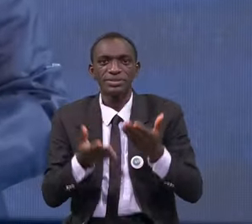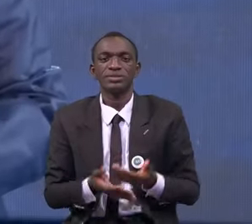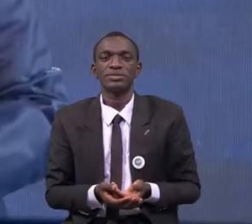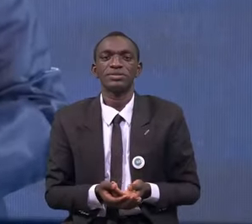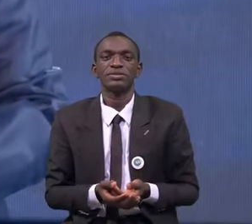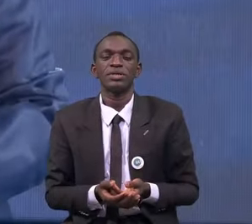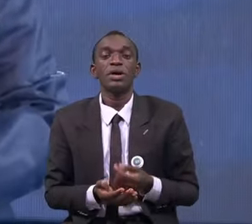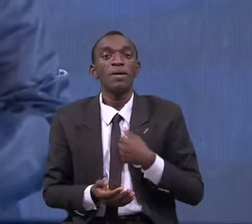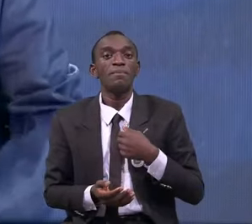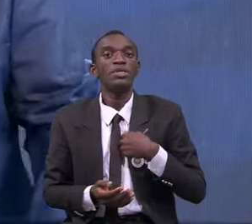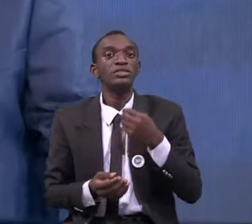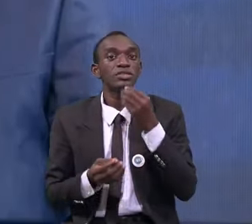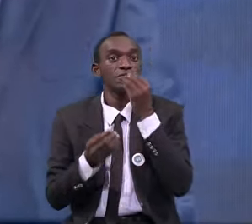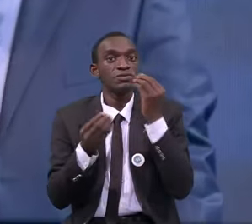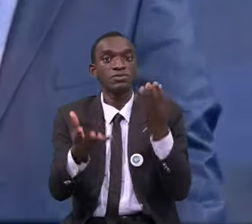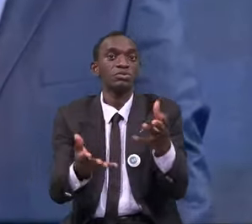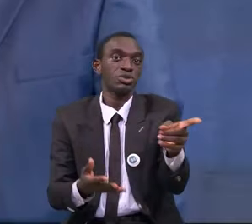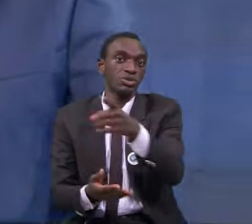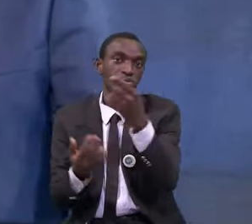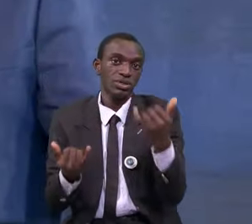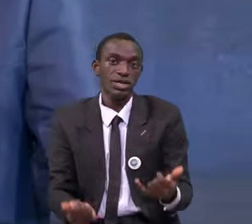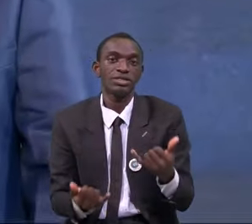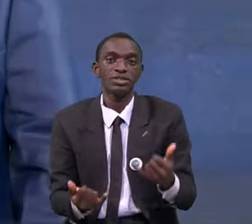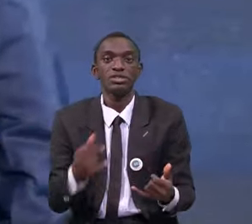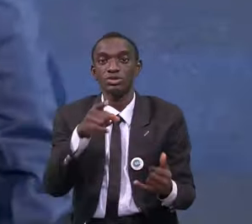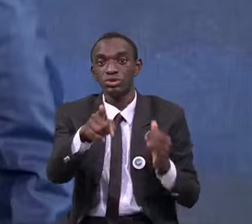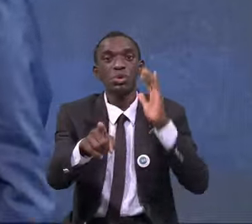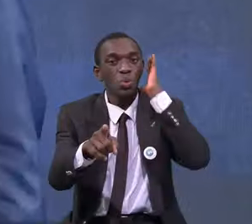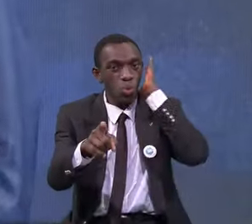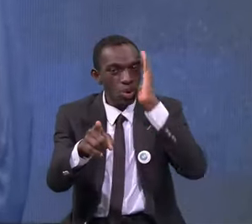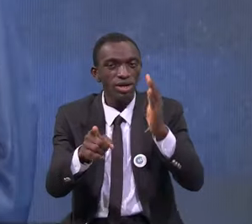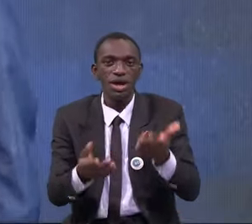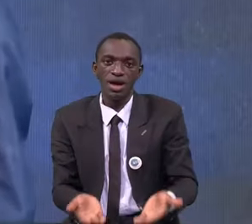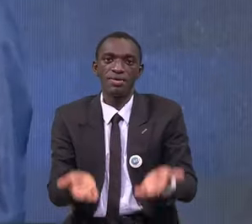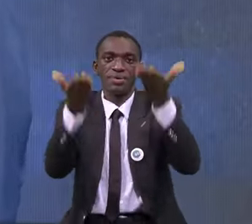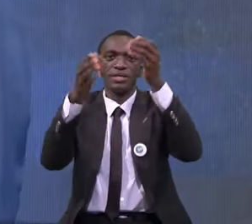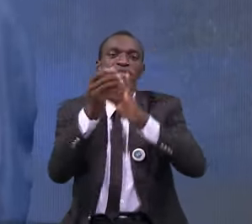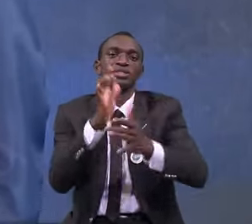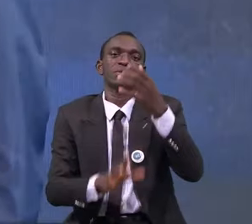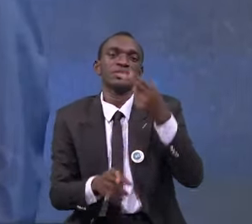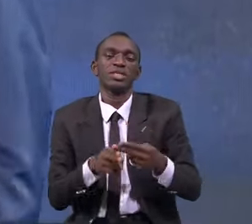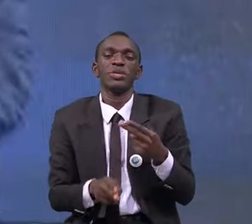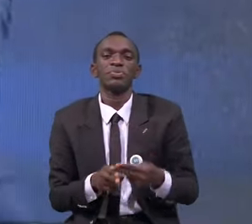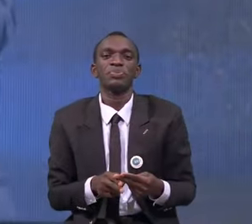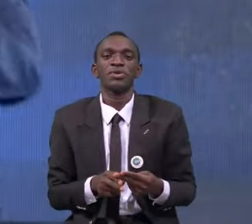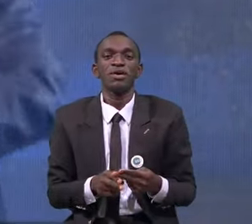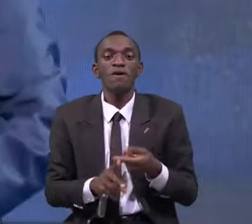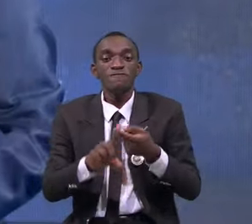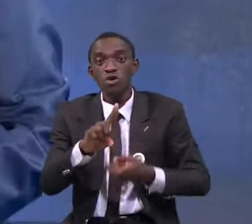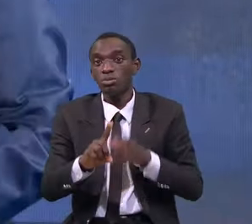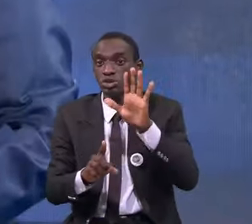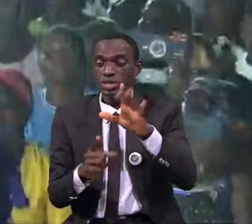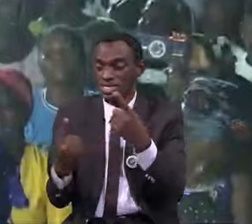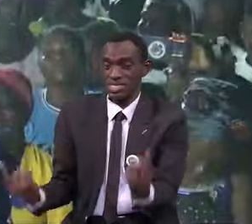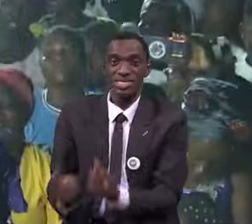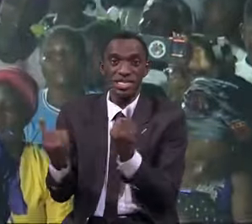Arise. I come to tell you tonight, you will arise. From your sin, you